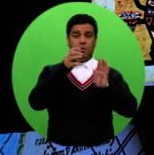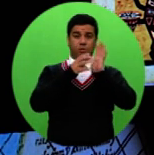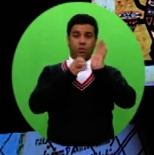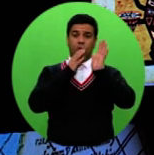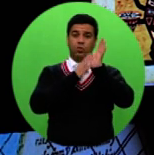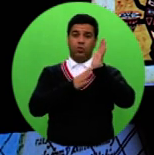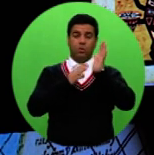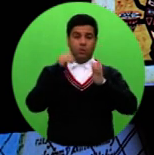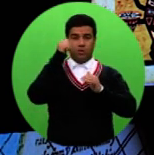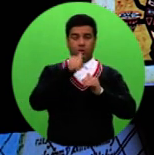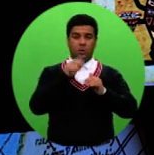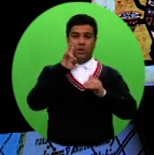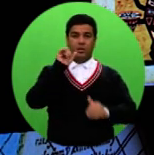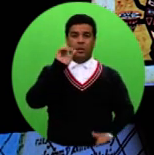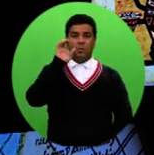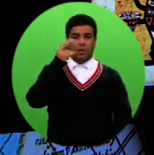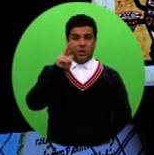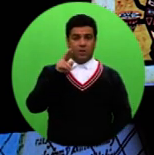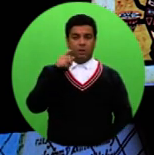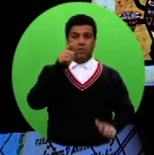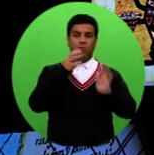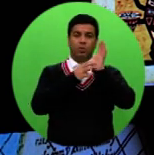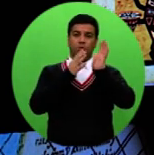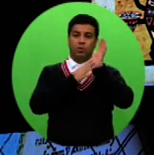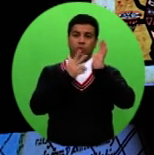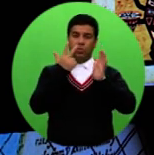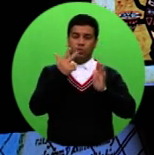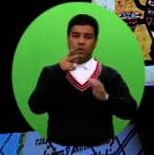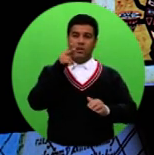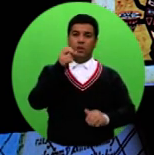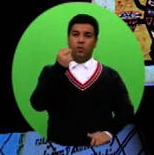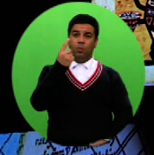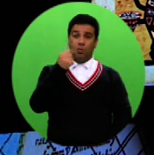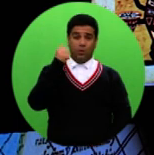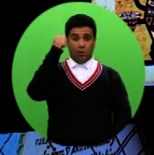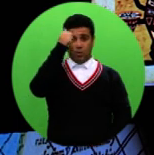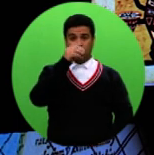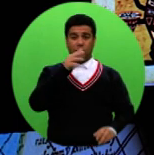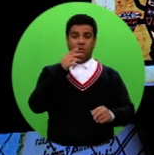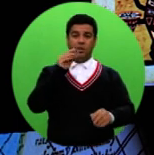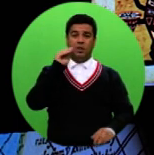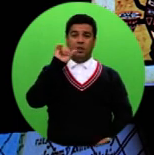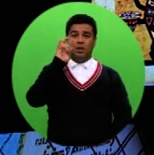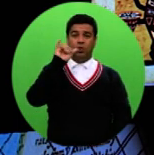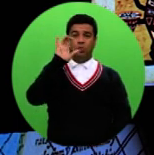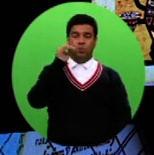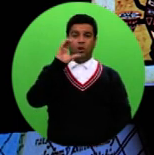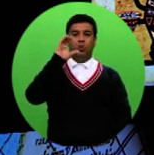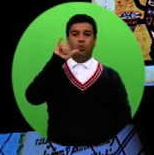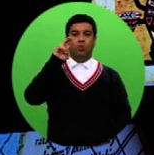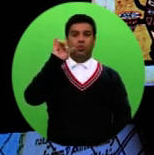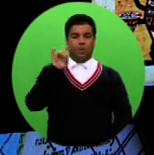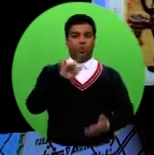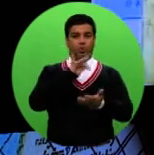1990-yilda Namibiya, 1993-yilda Eritrea, 2011-yilda Janubiy Sudan o'zining